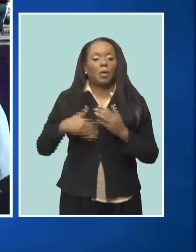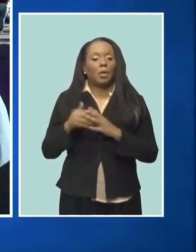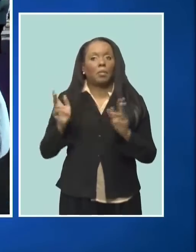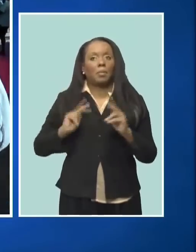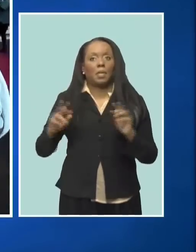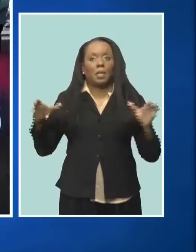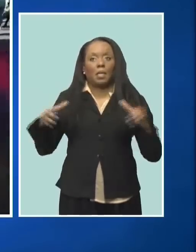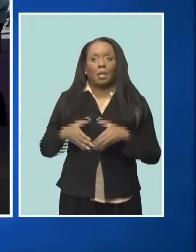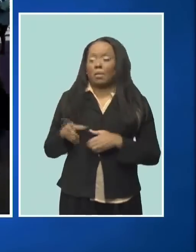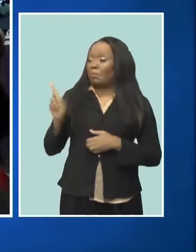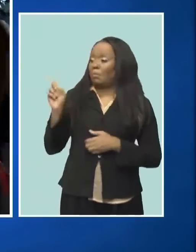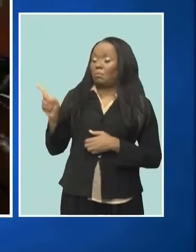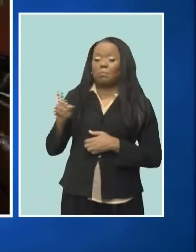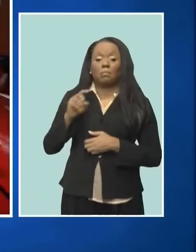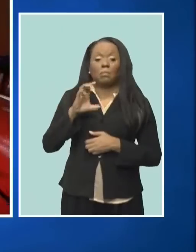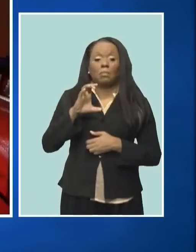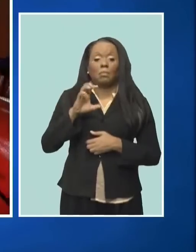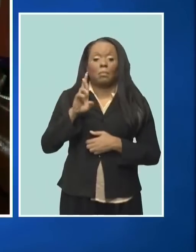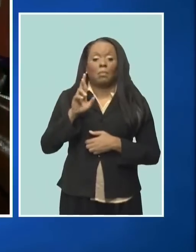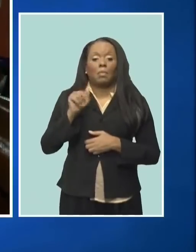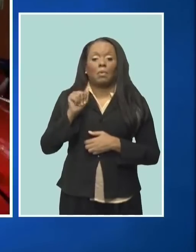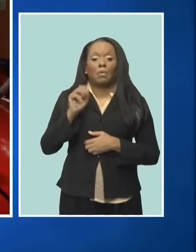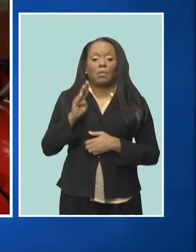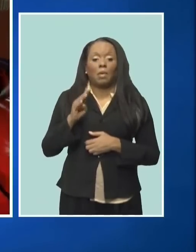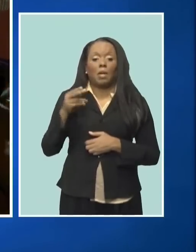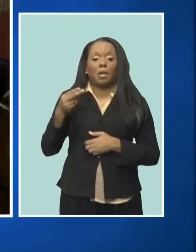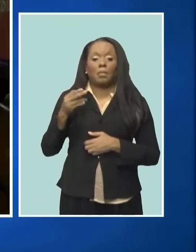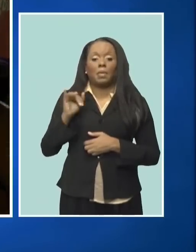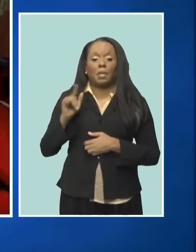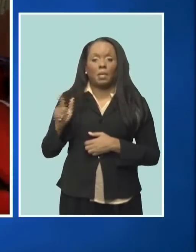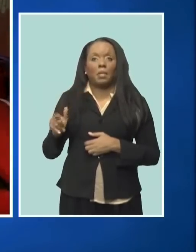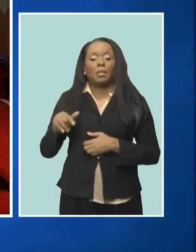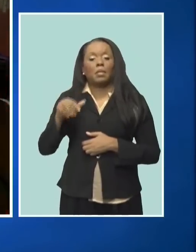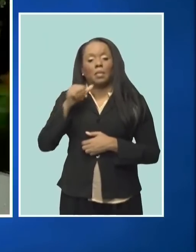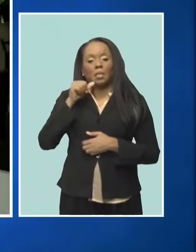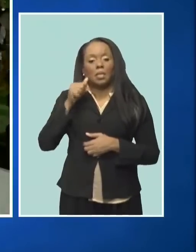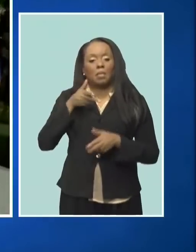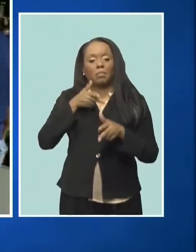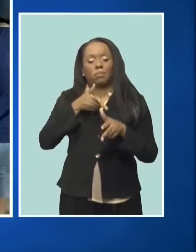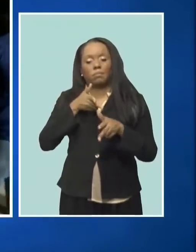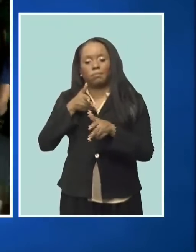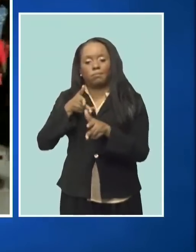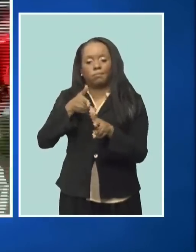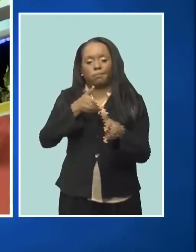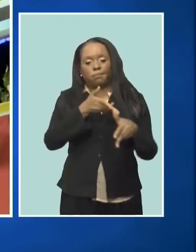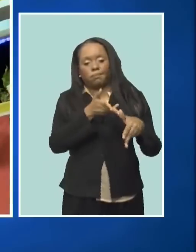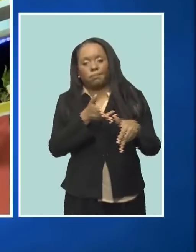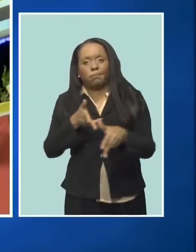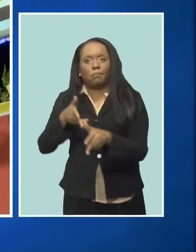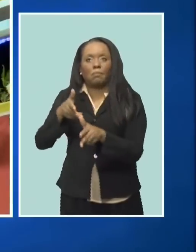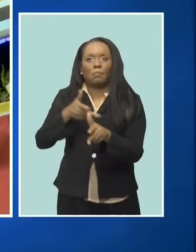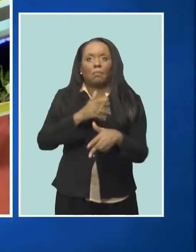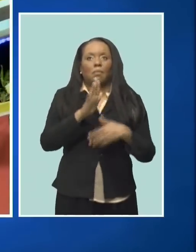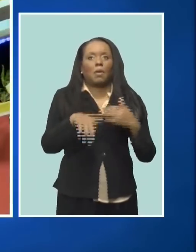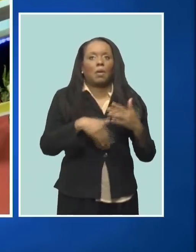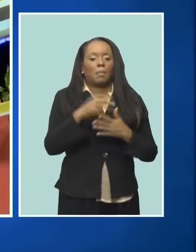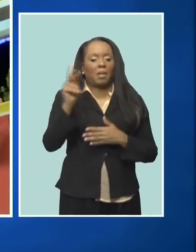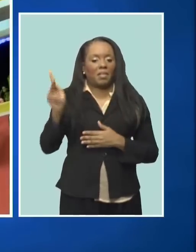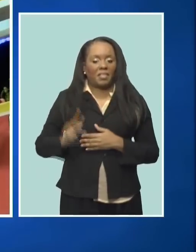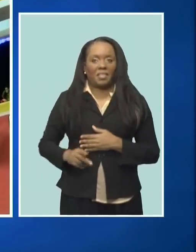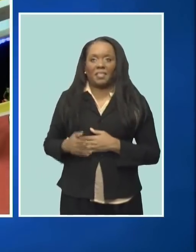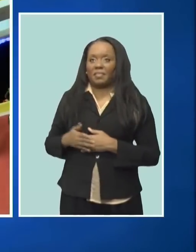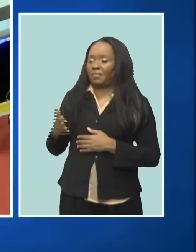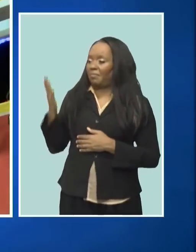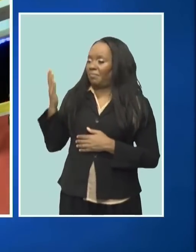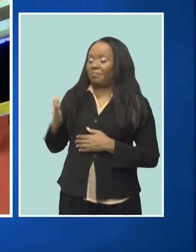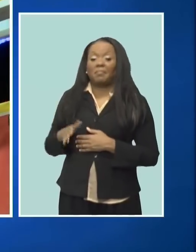Hill, which was the final stop of a motorcade across all parishes. It is your time to shine in St.